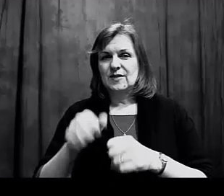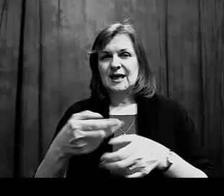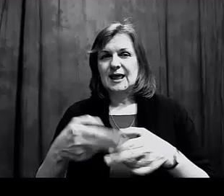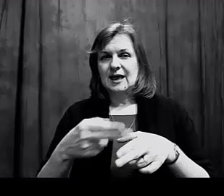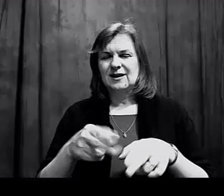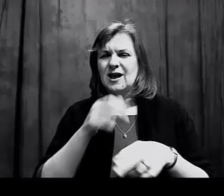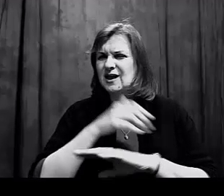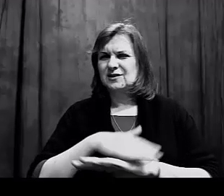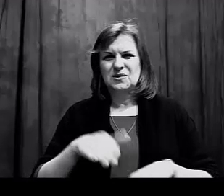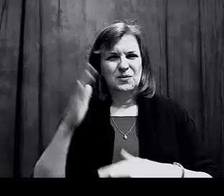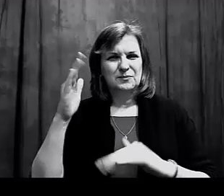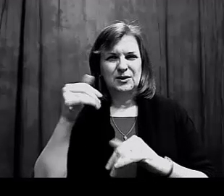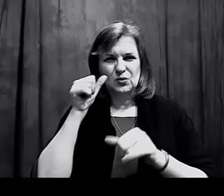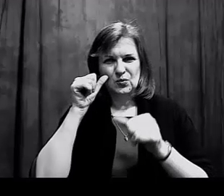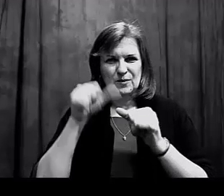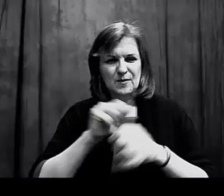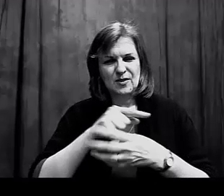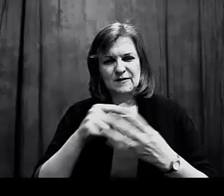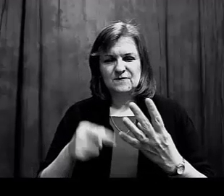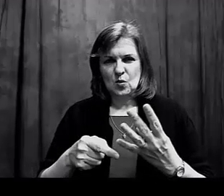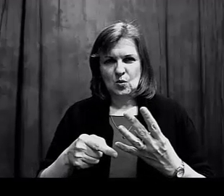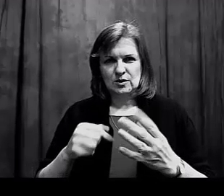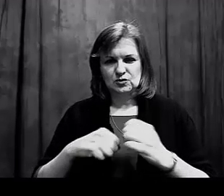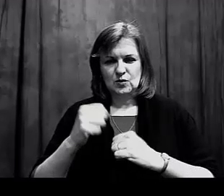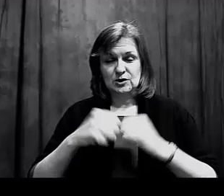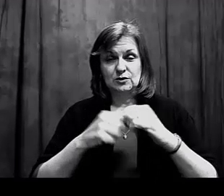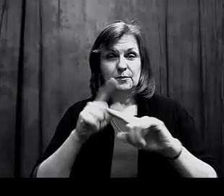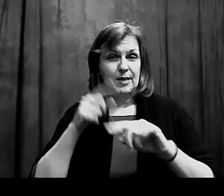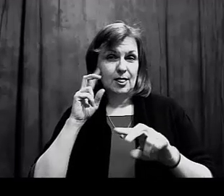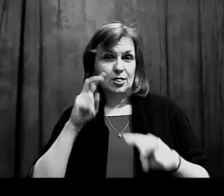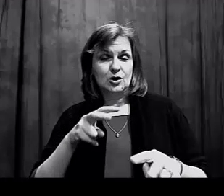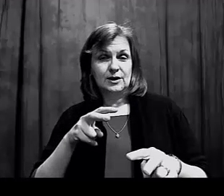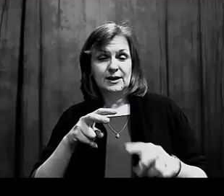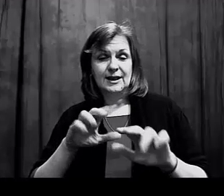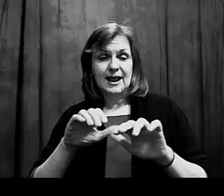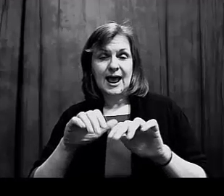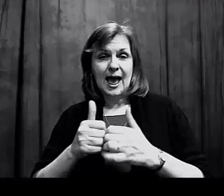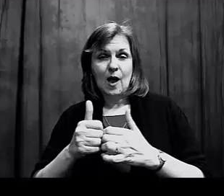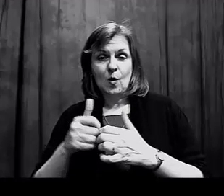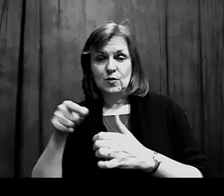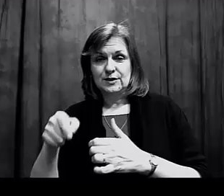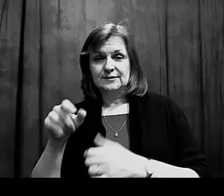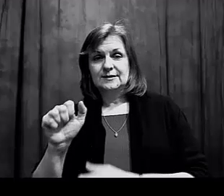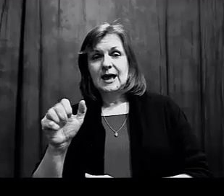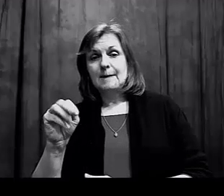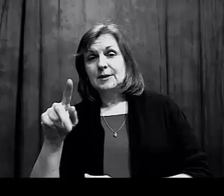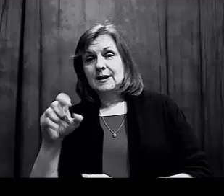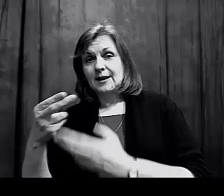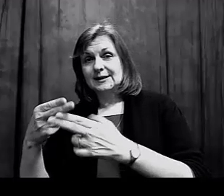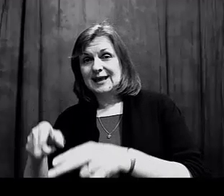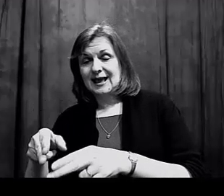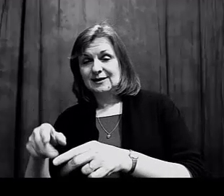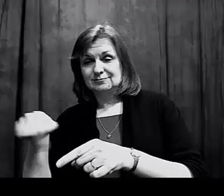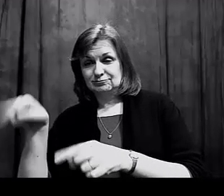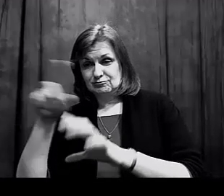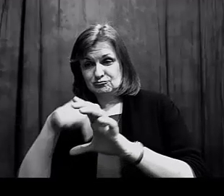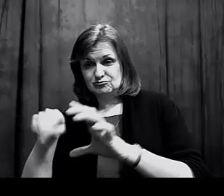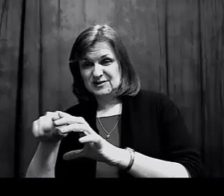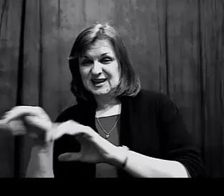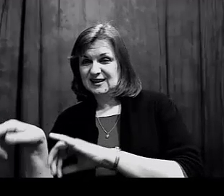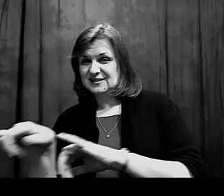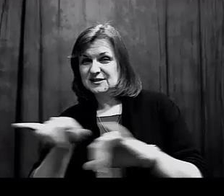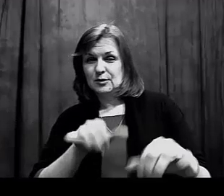structures associated with it. I don't expect you to remember all of these structures, but I do want you to look at the similarity between